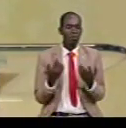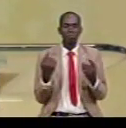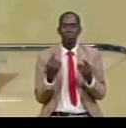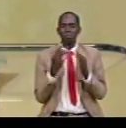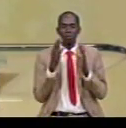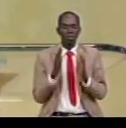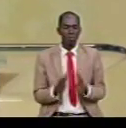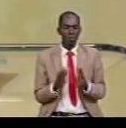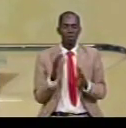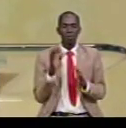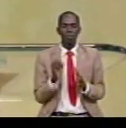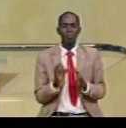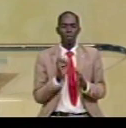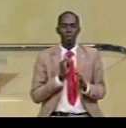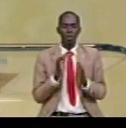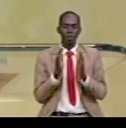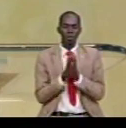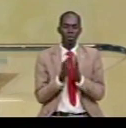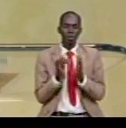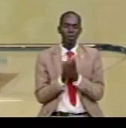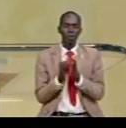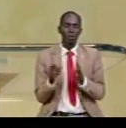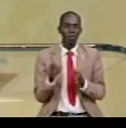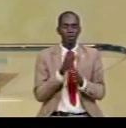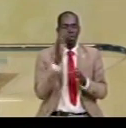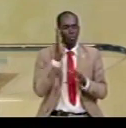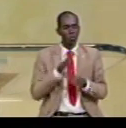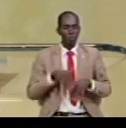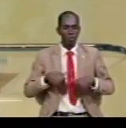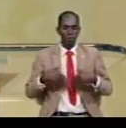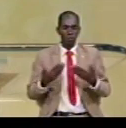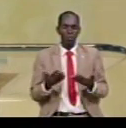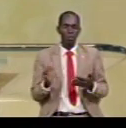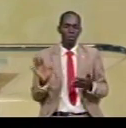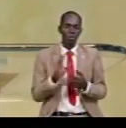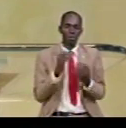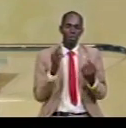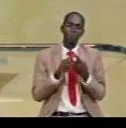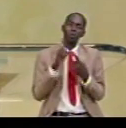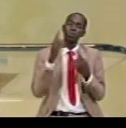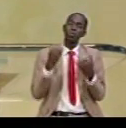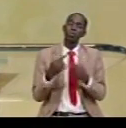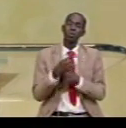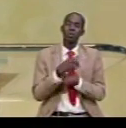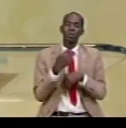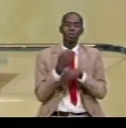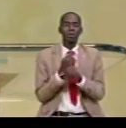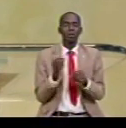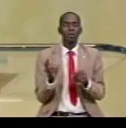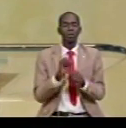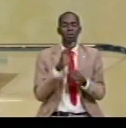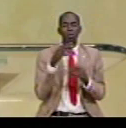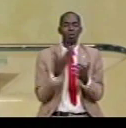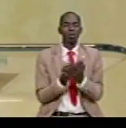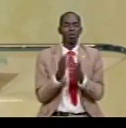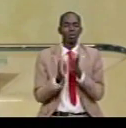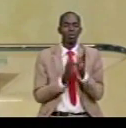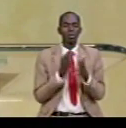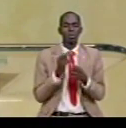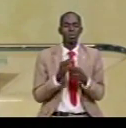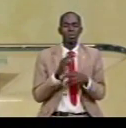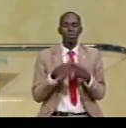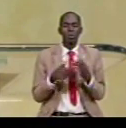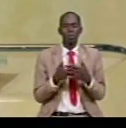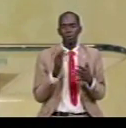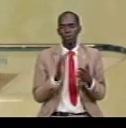temptation, I pray, Lord, as they confess their sins today, you will save them in Jesus' name. And all your children that are here, oh God,